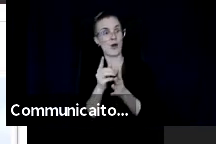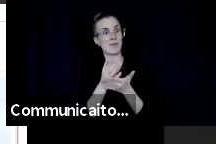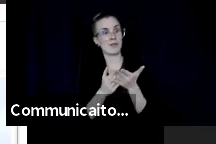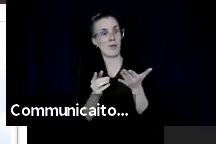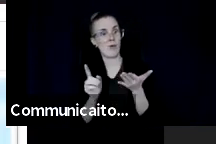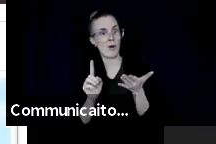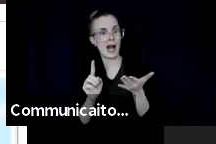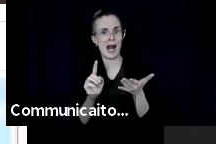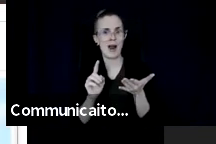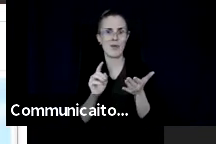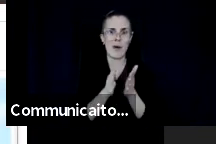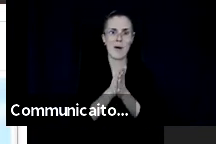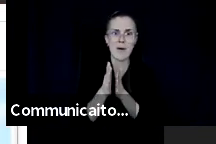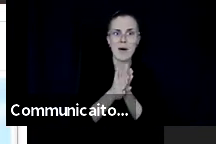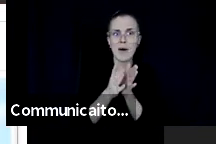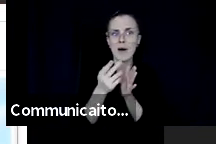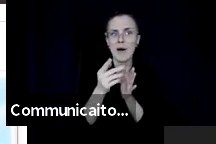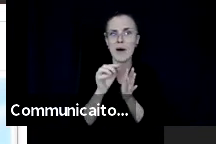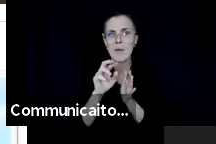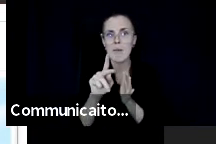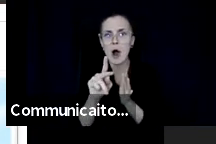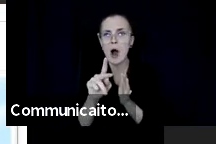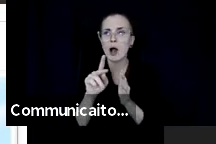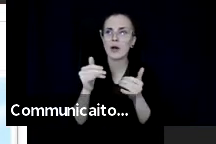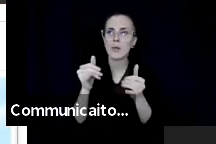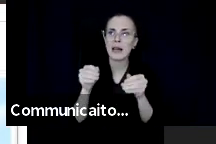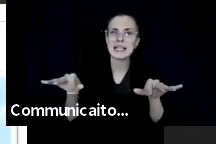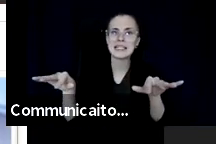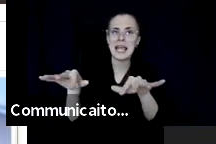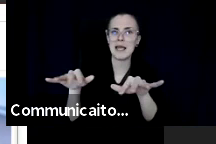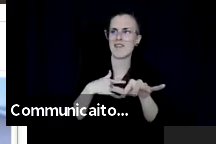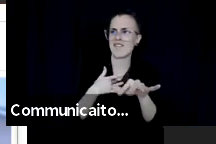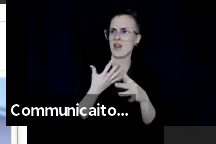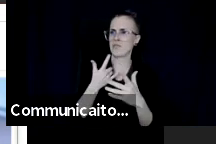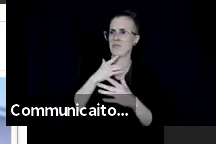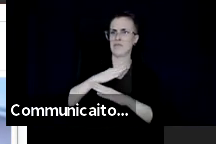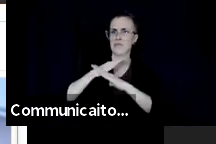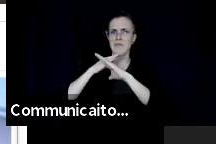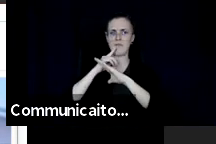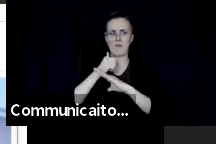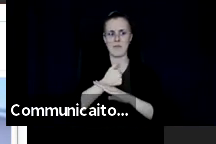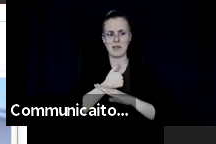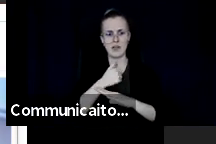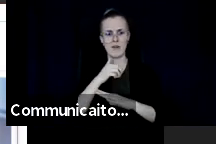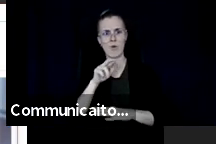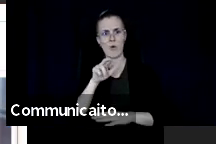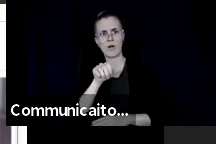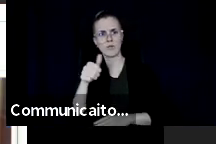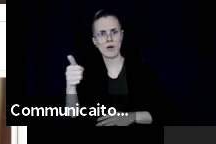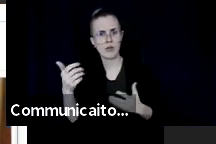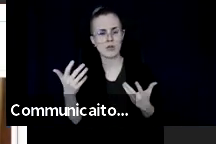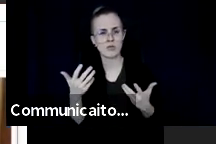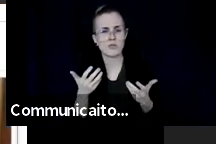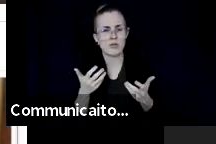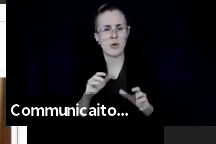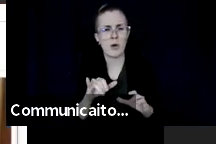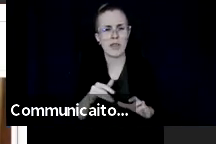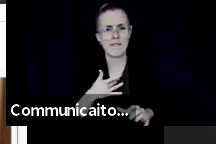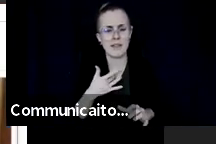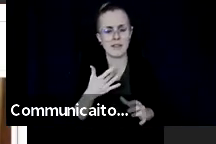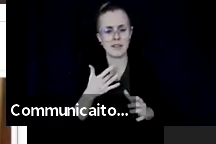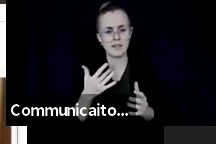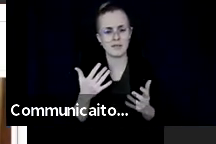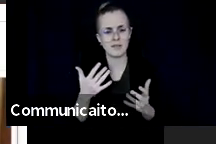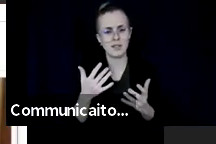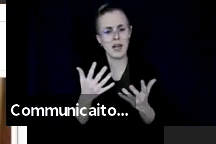place, and feel like that there's a barrier for that, for himself or herself. I want to help kids